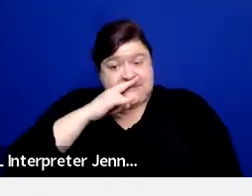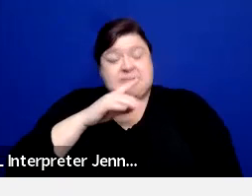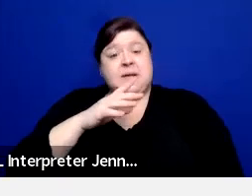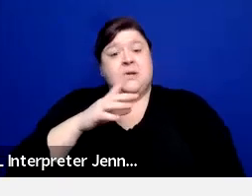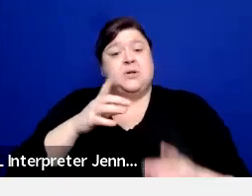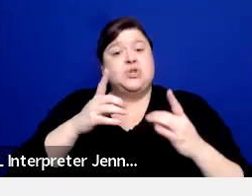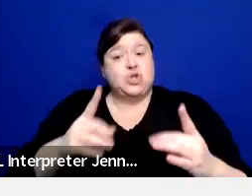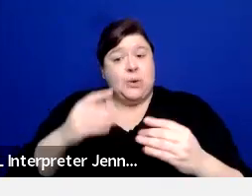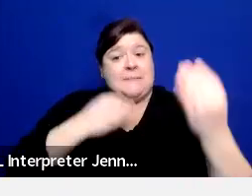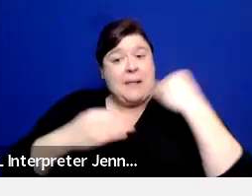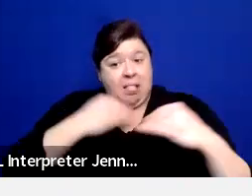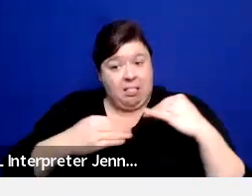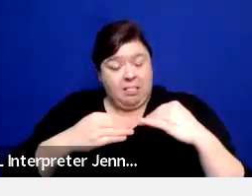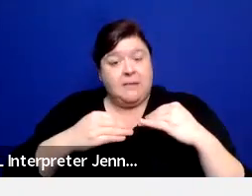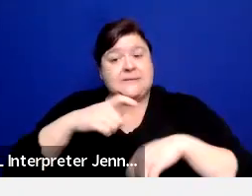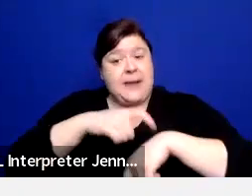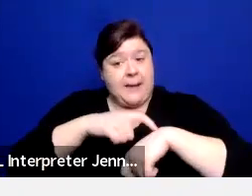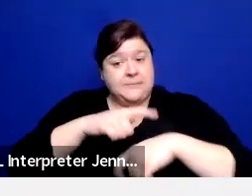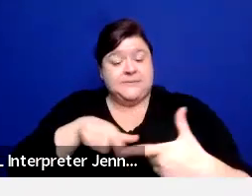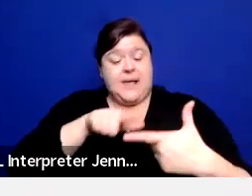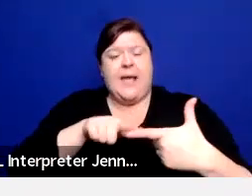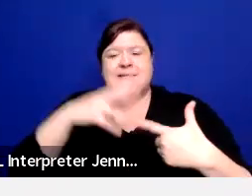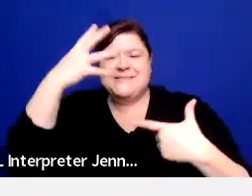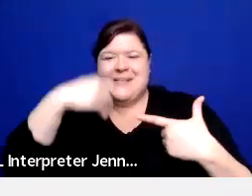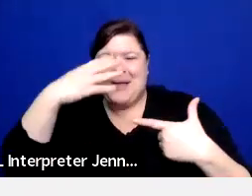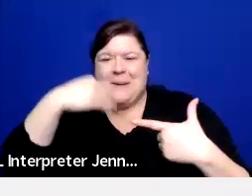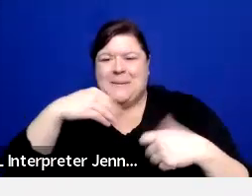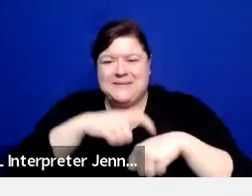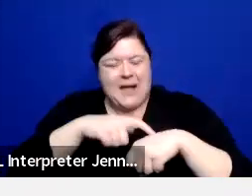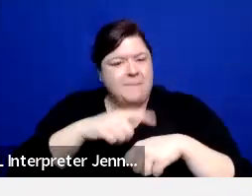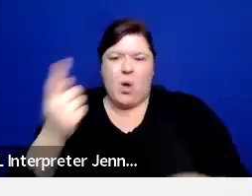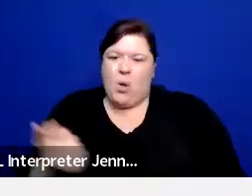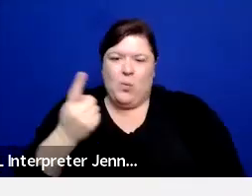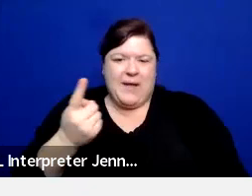during meal times and while sleeping, same as always.